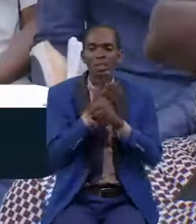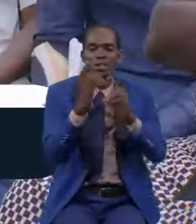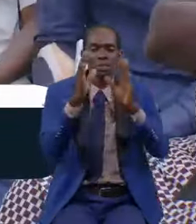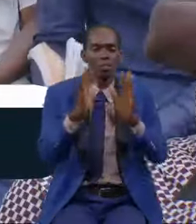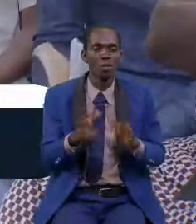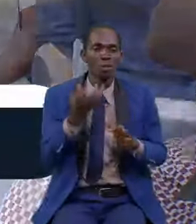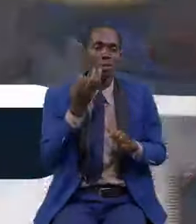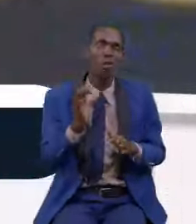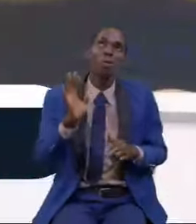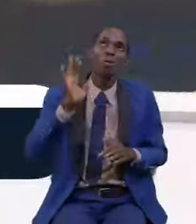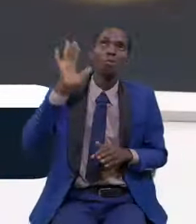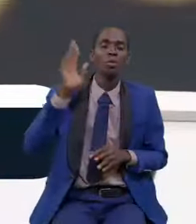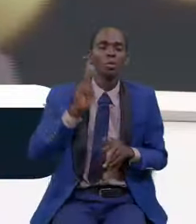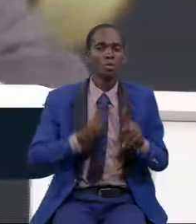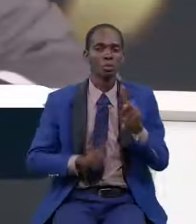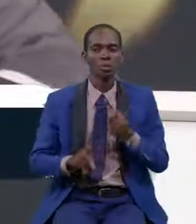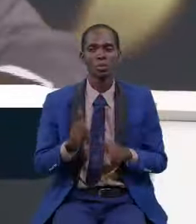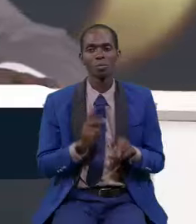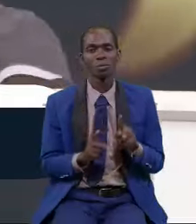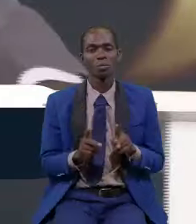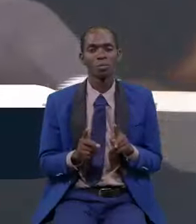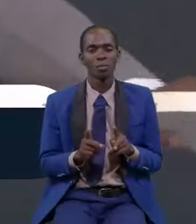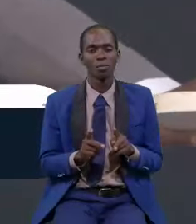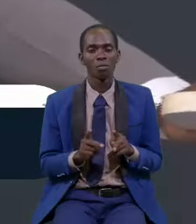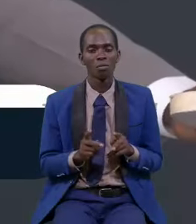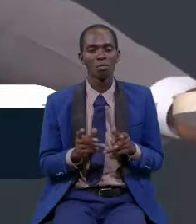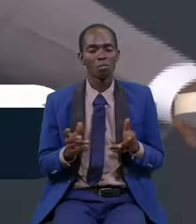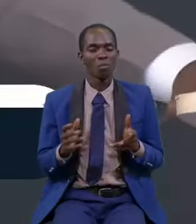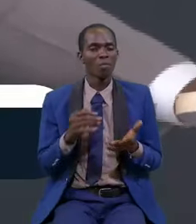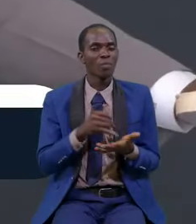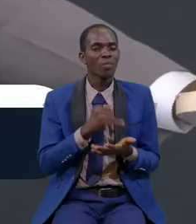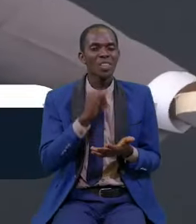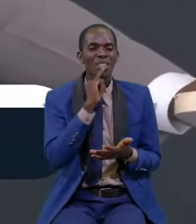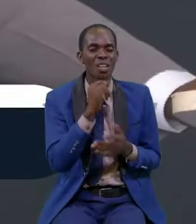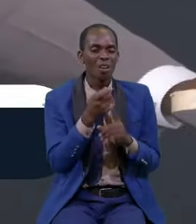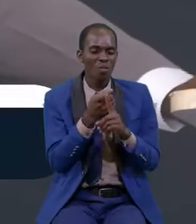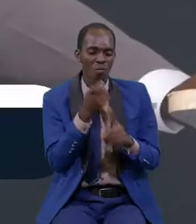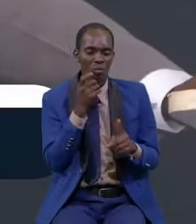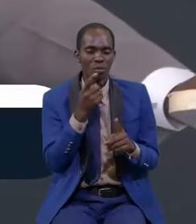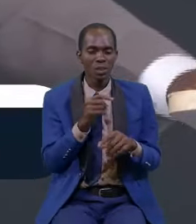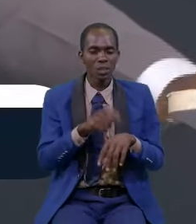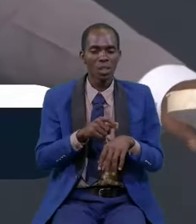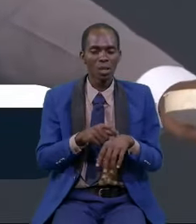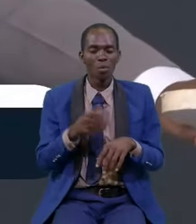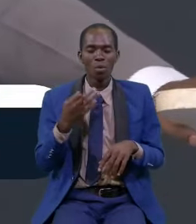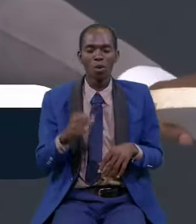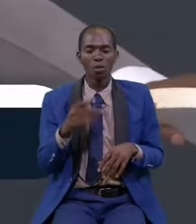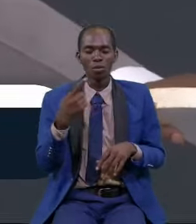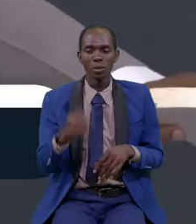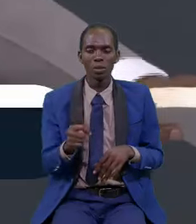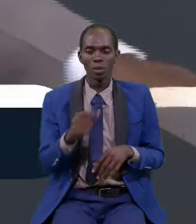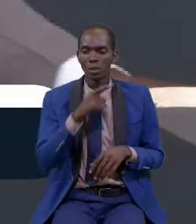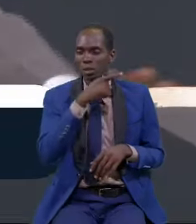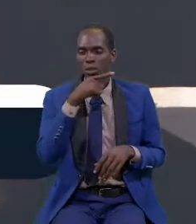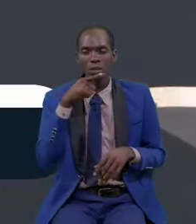his people. Is from the time of the Garden of Eden. From the time of Adam